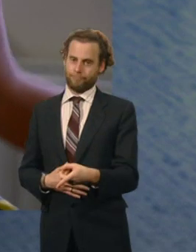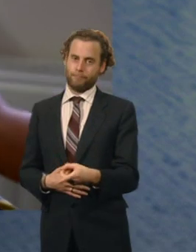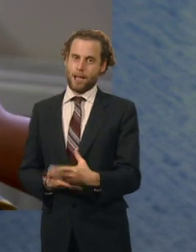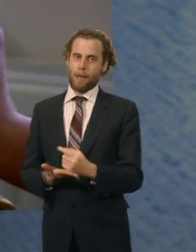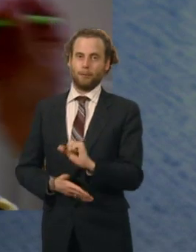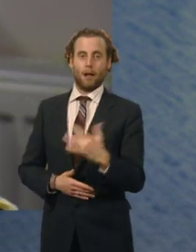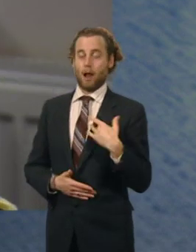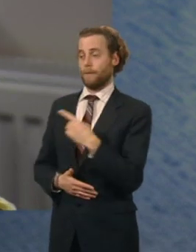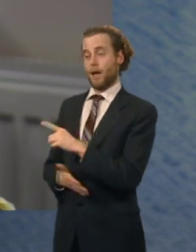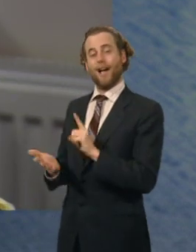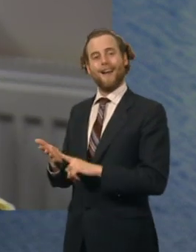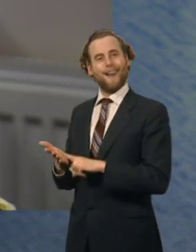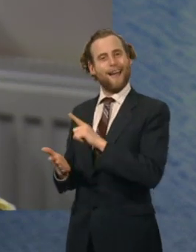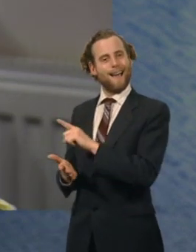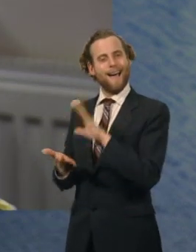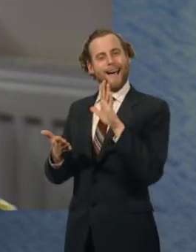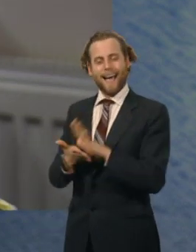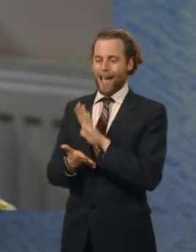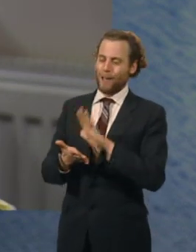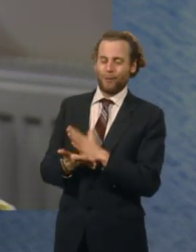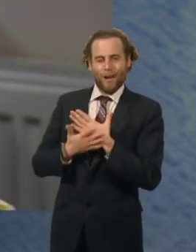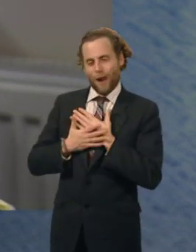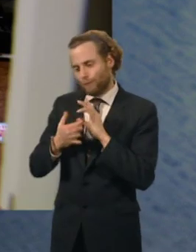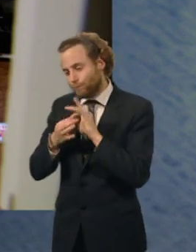happy, healthy and loved 1-year-old.